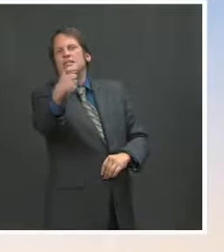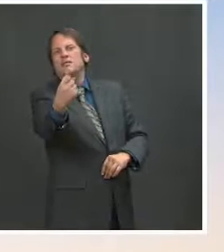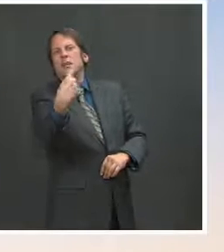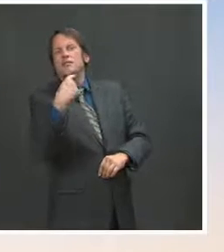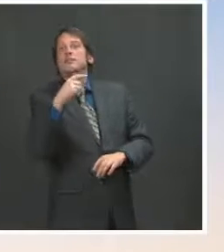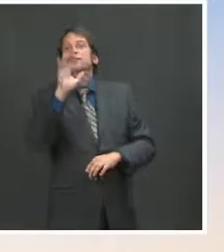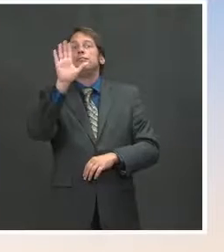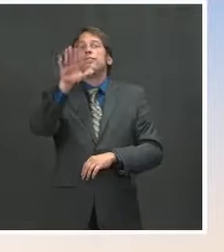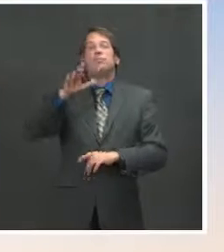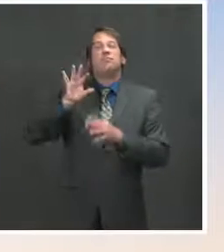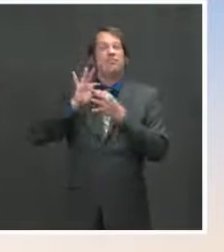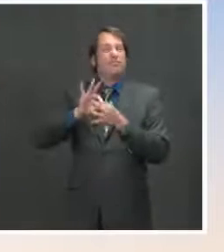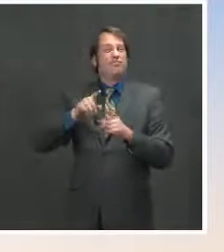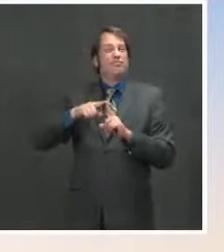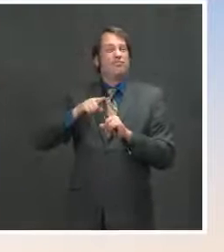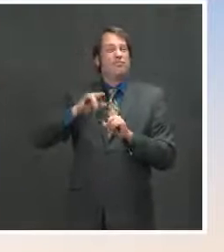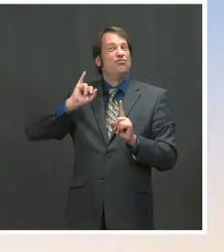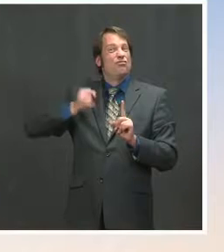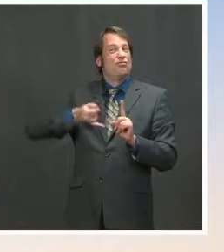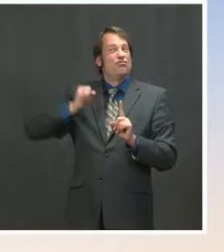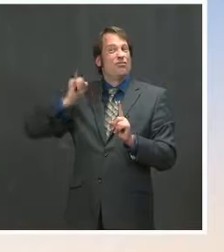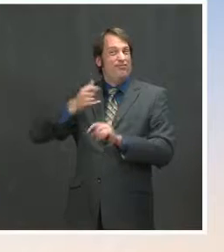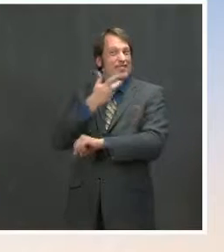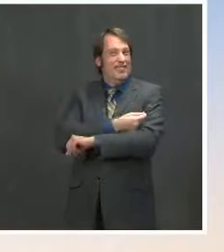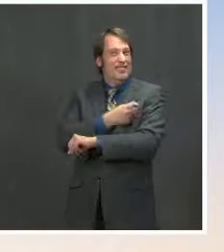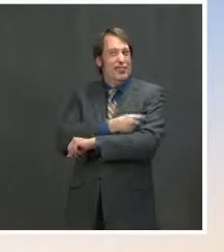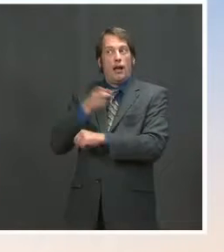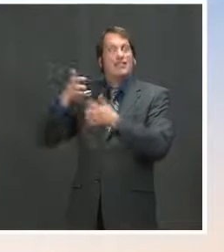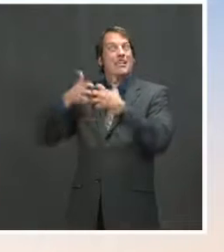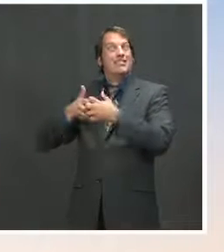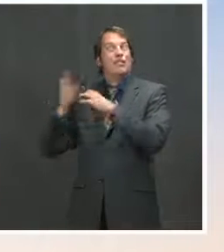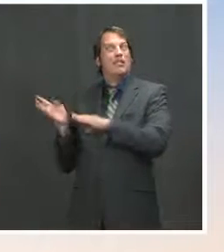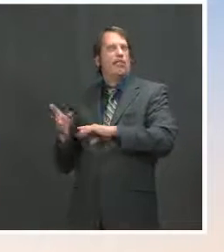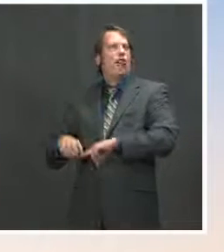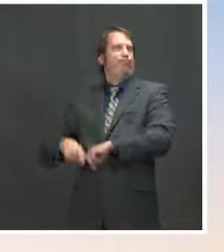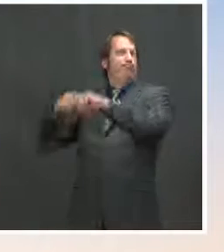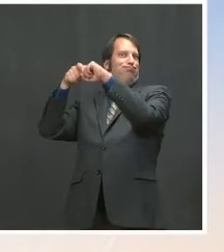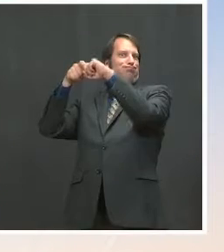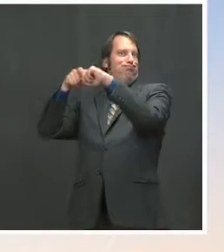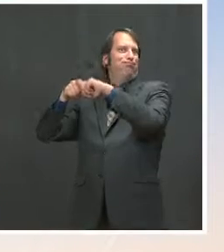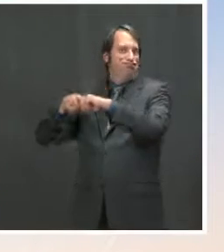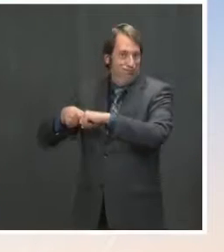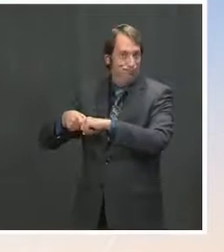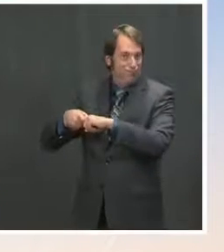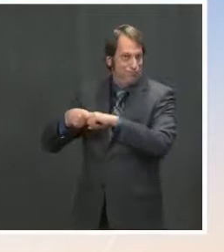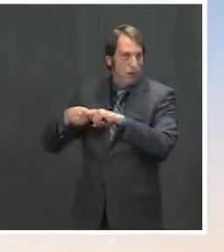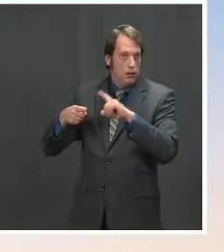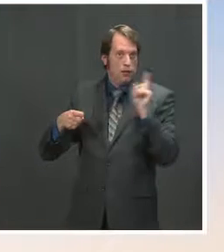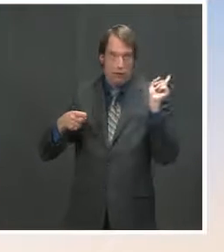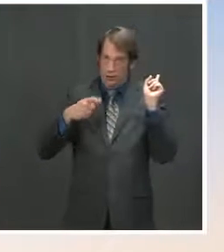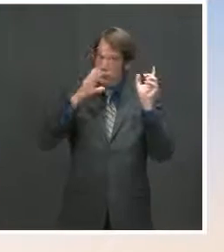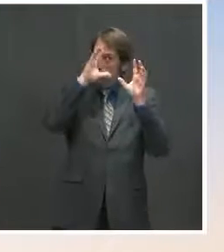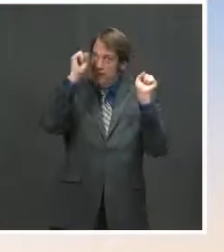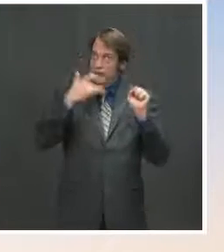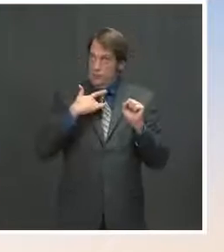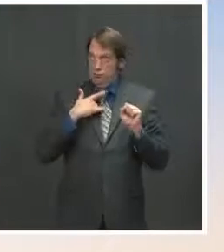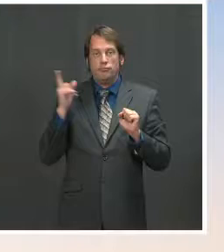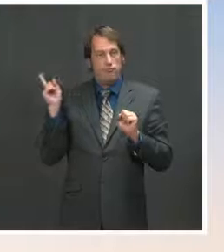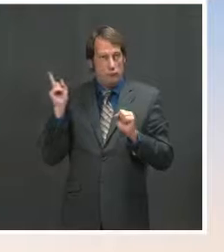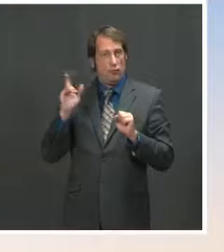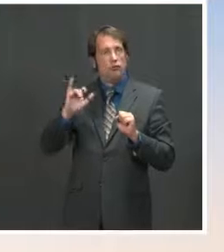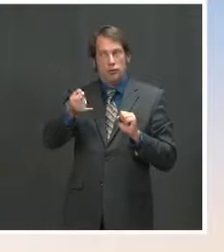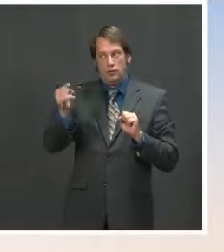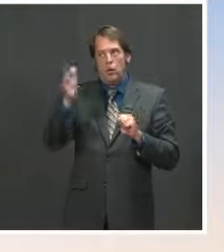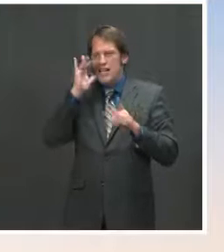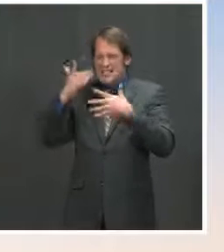plant, is the administration still expecting Johnson & Johnson to be on track to deliver its promised amount of doses by the end of the